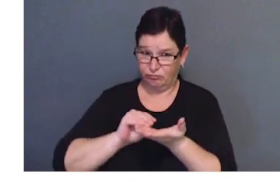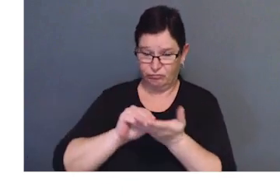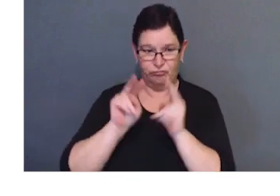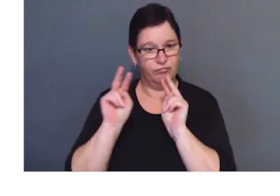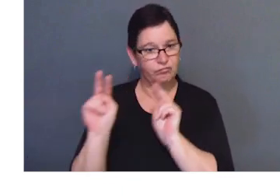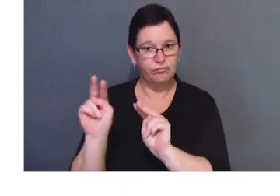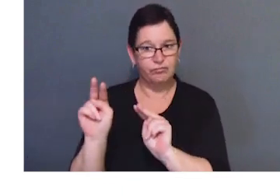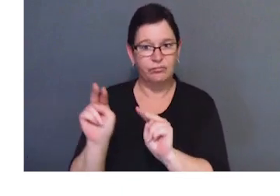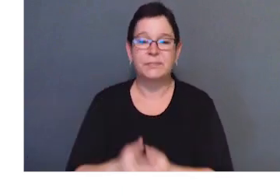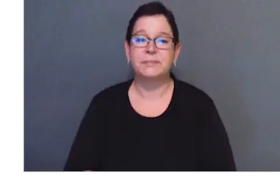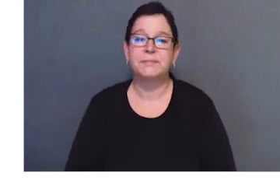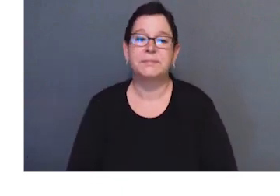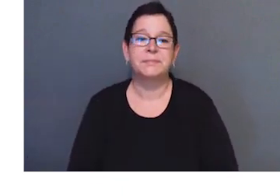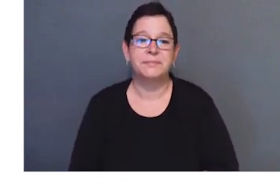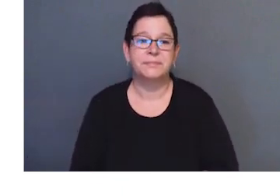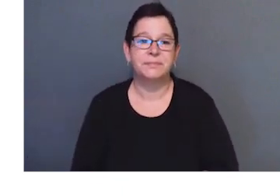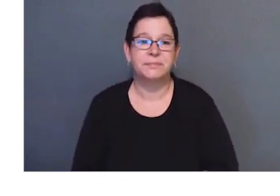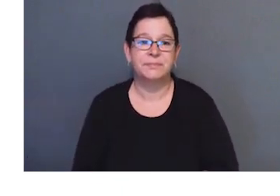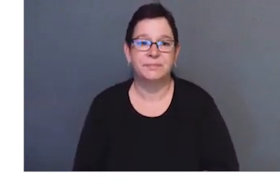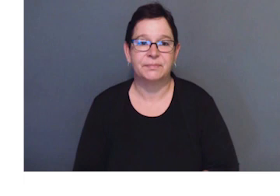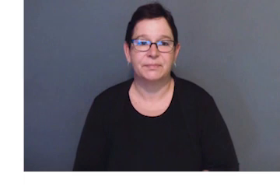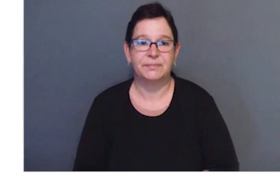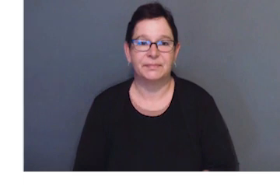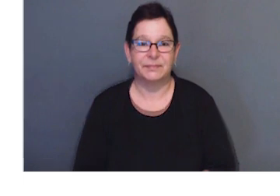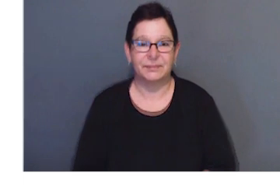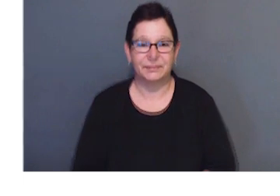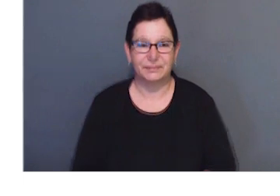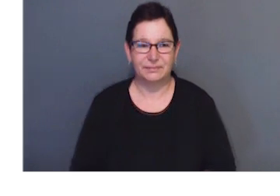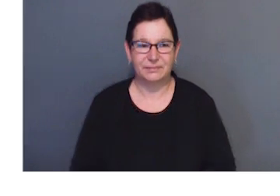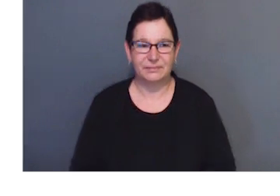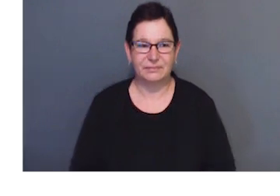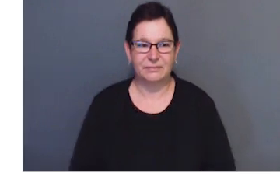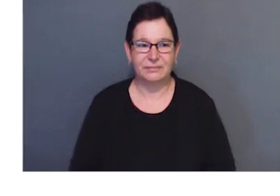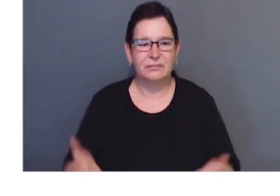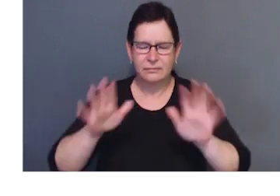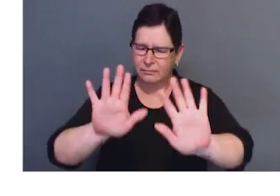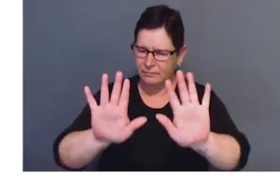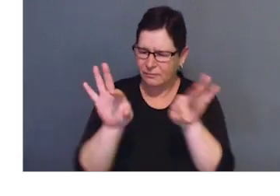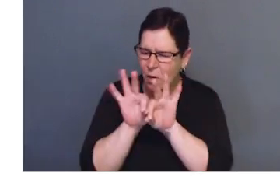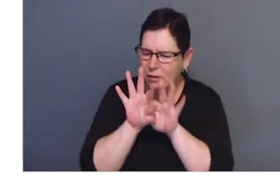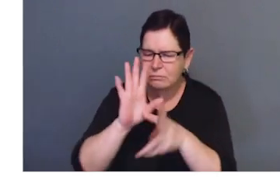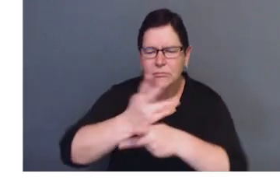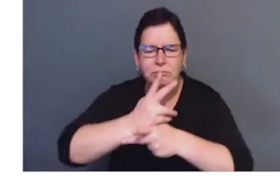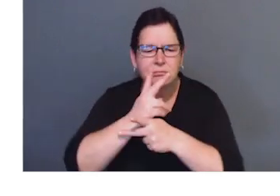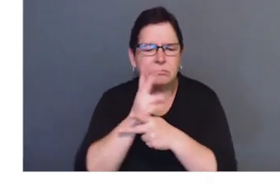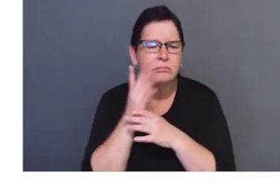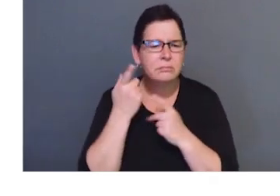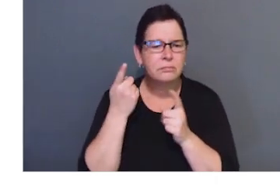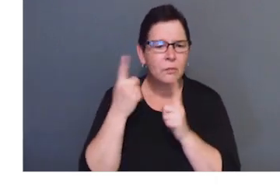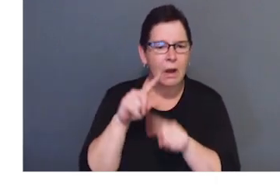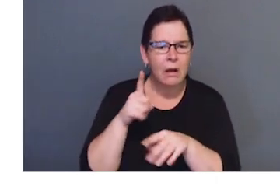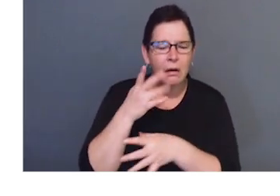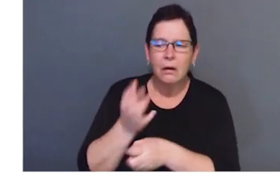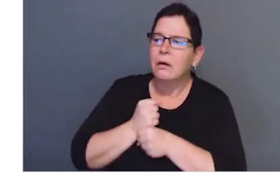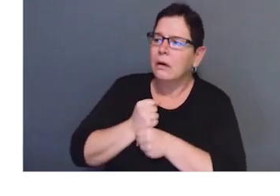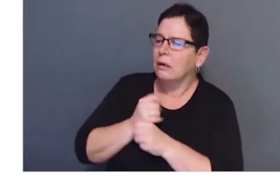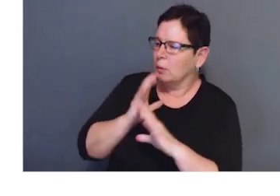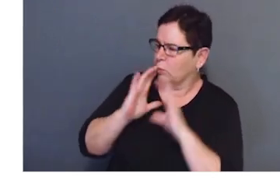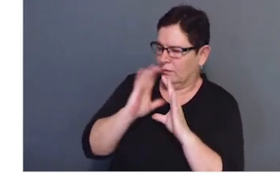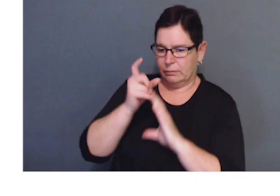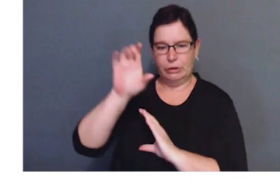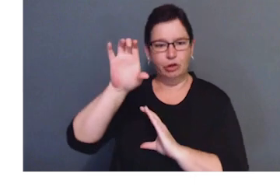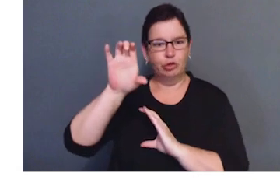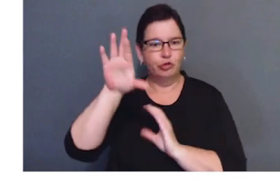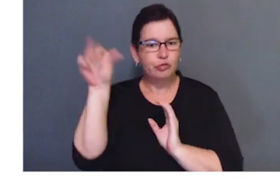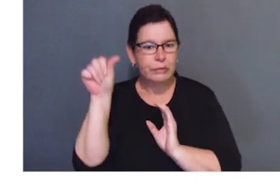You should always be cautious if you receive communication that claims to be from the CRA. It is possible to receive a direct communication from